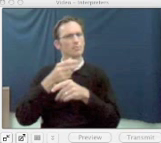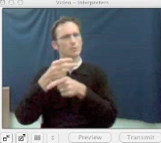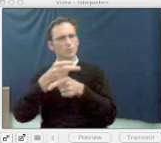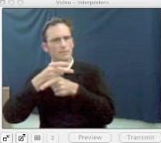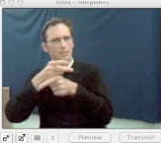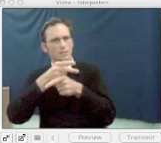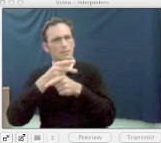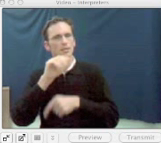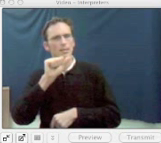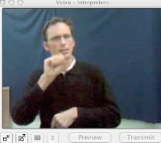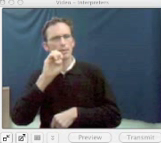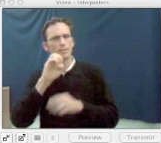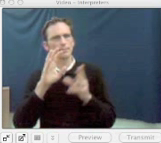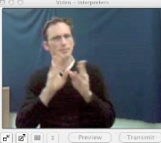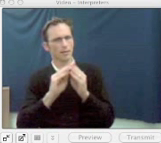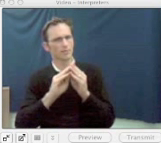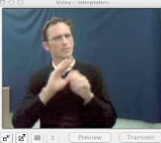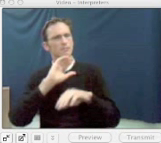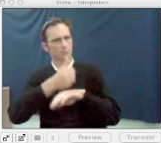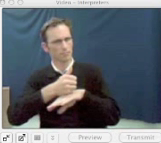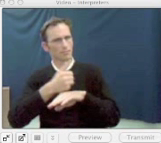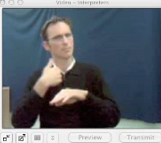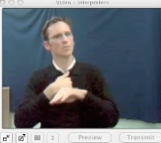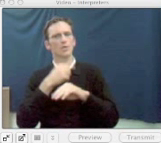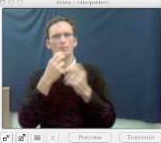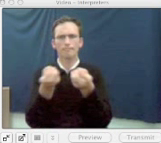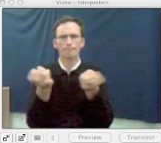the decisions that we make within a community of our peers.